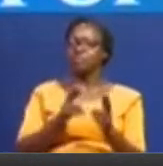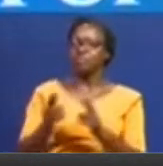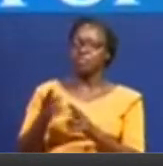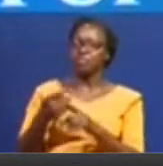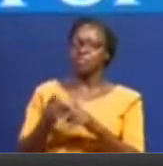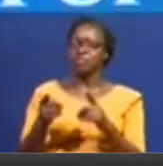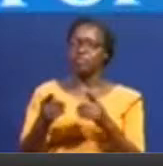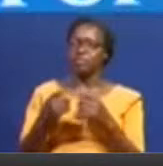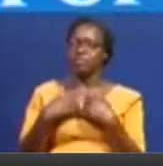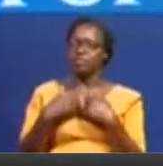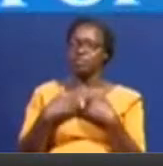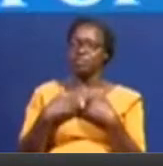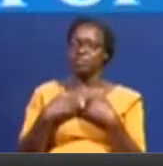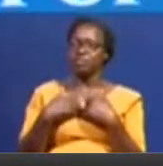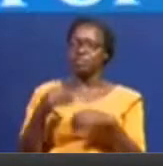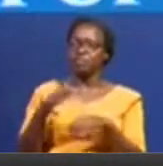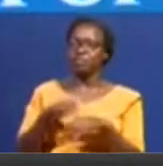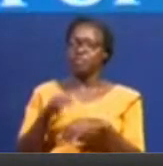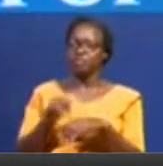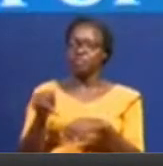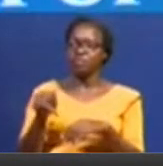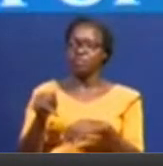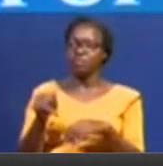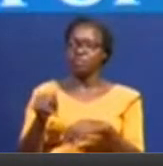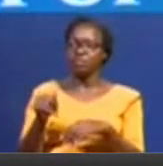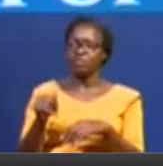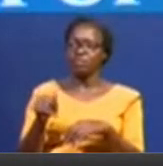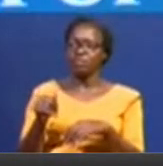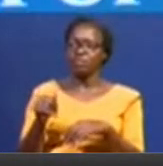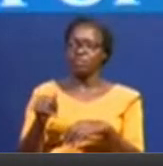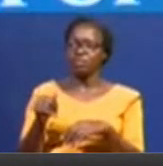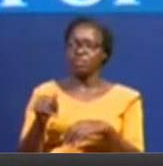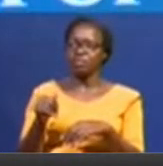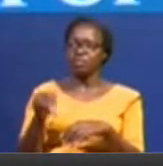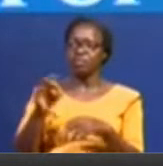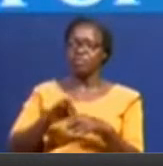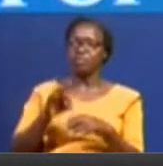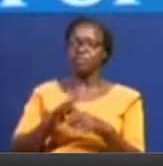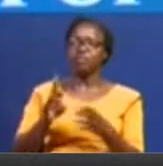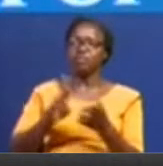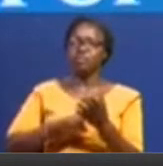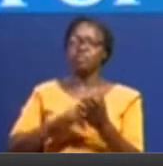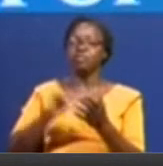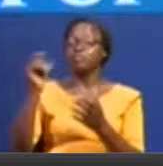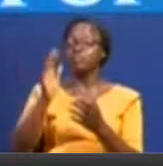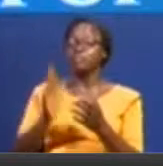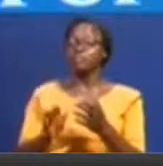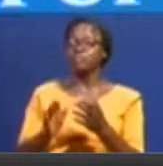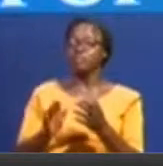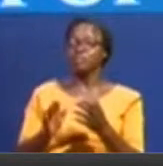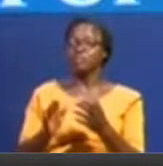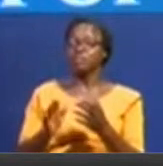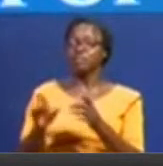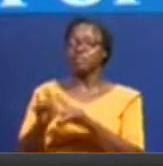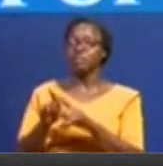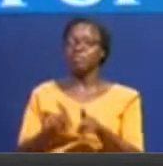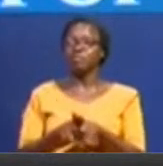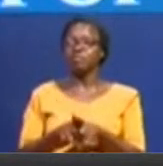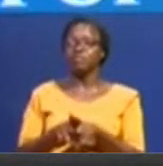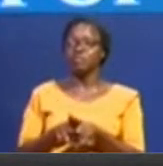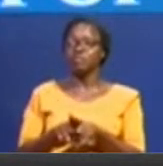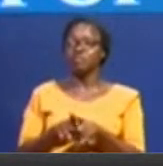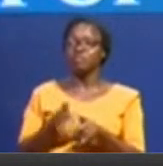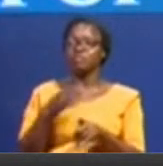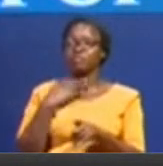have we call for the massive voter registration for the people of Kenya. Of course, I would also be